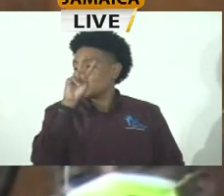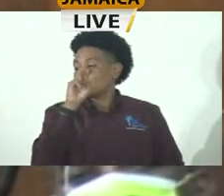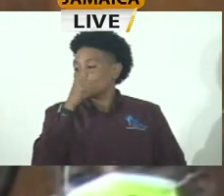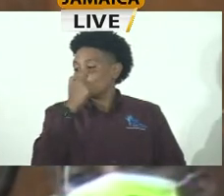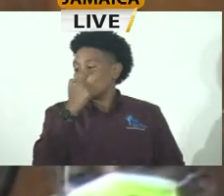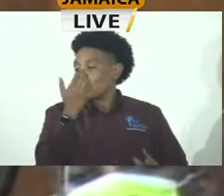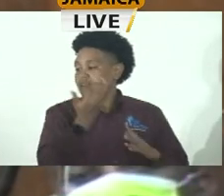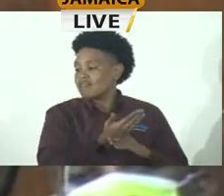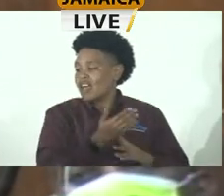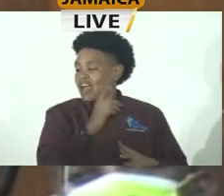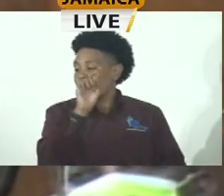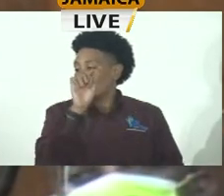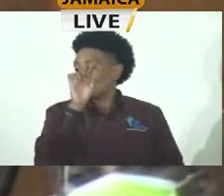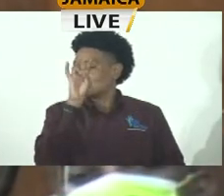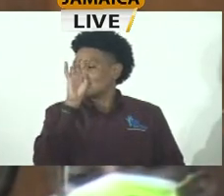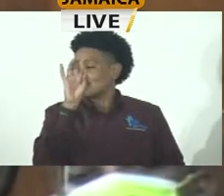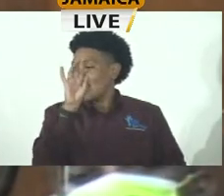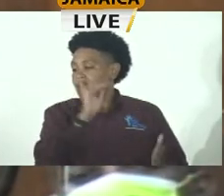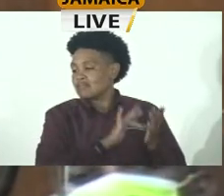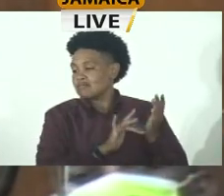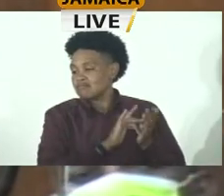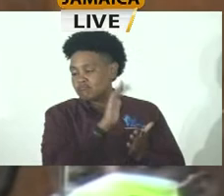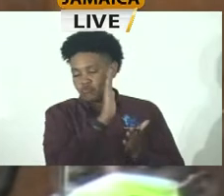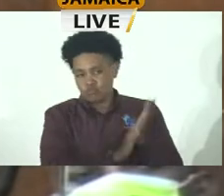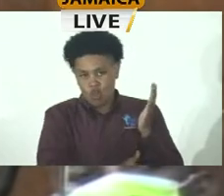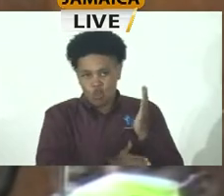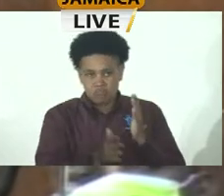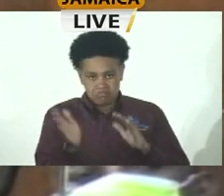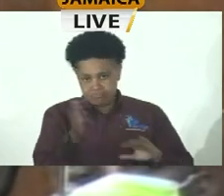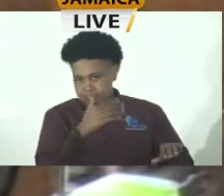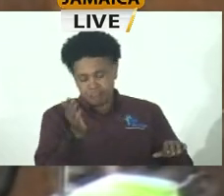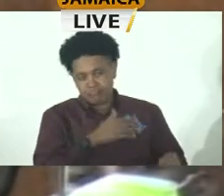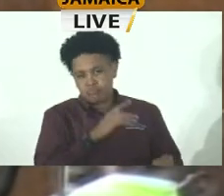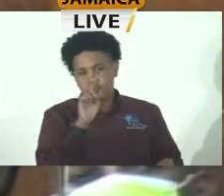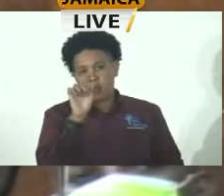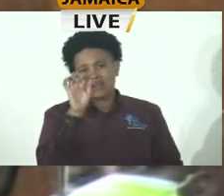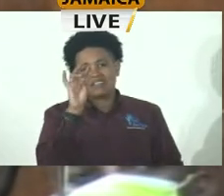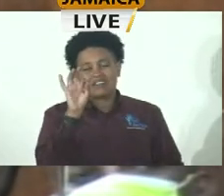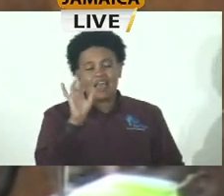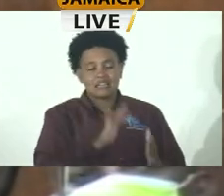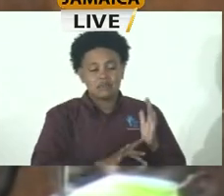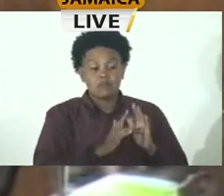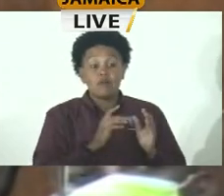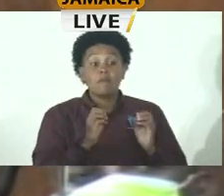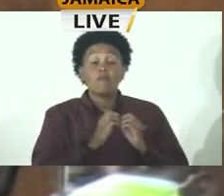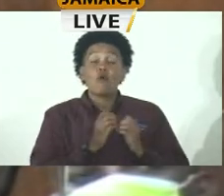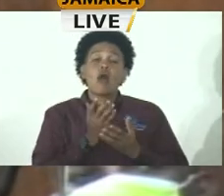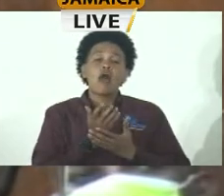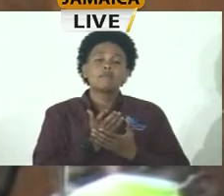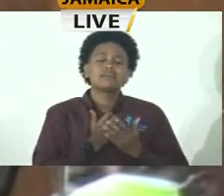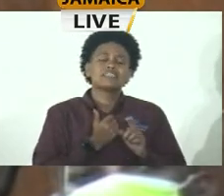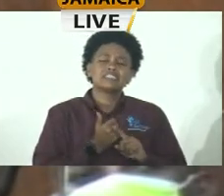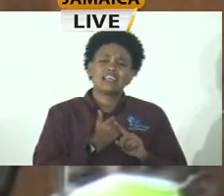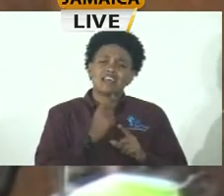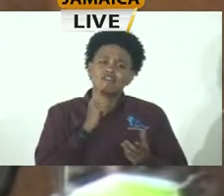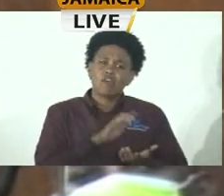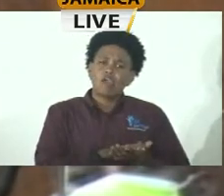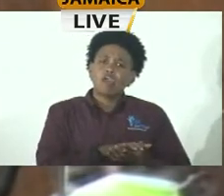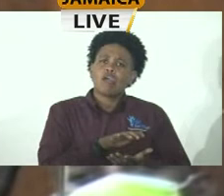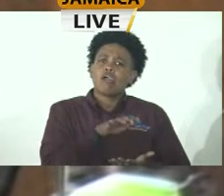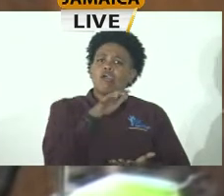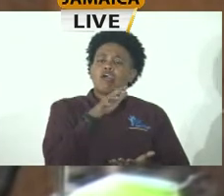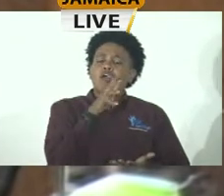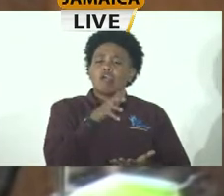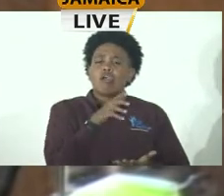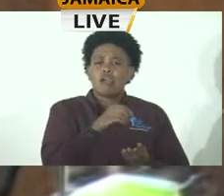179 disposal it means madam speaker that more appeals are piling up in the